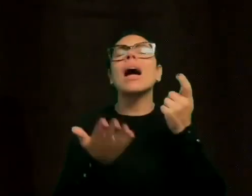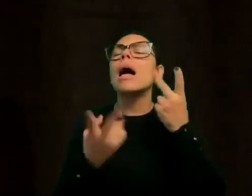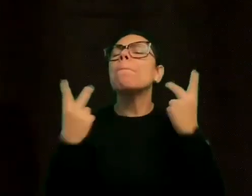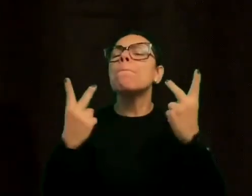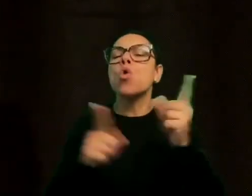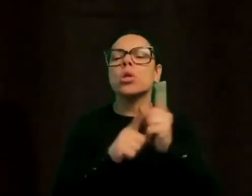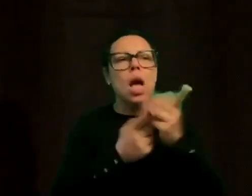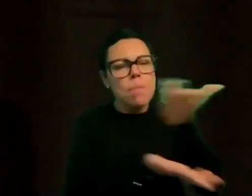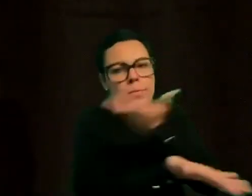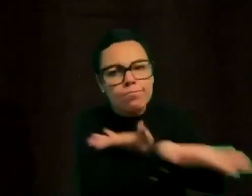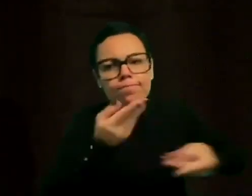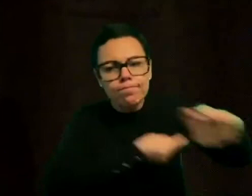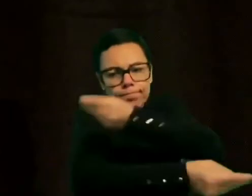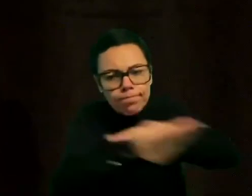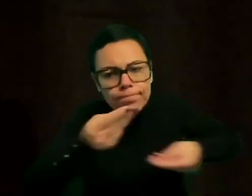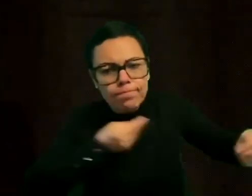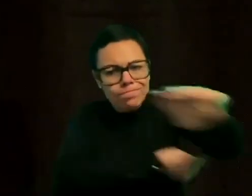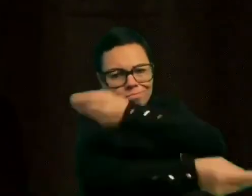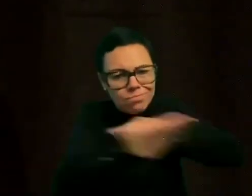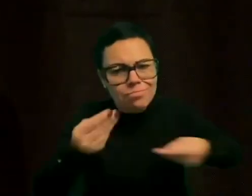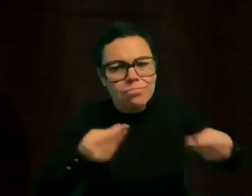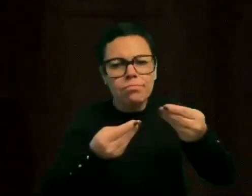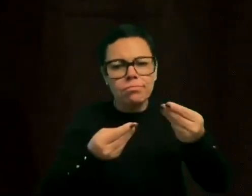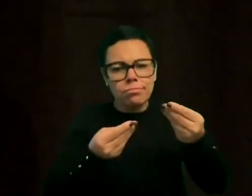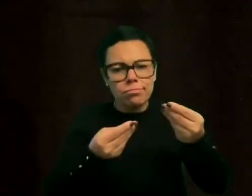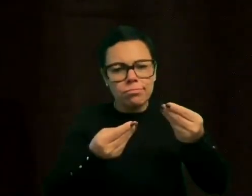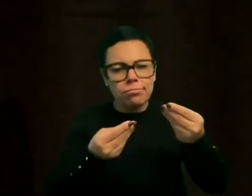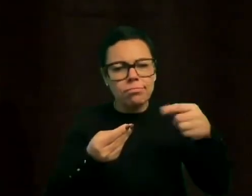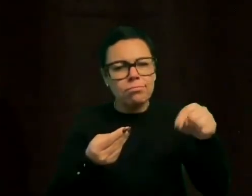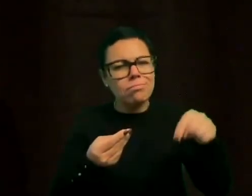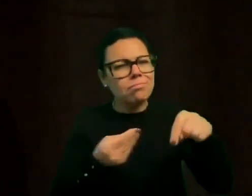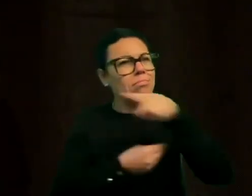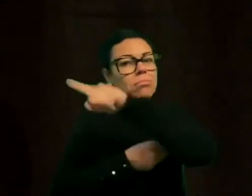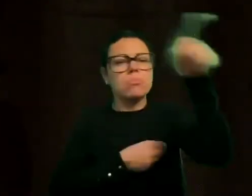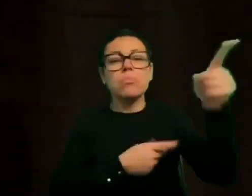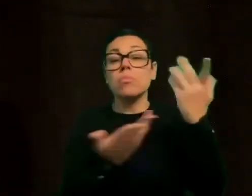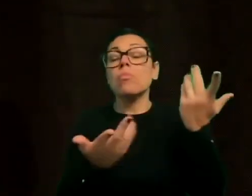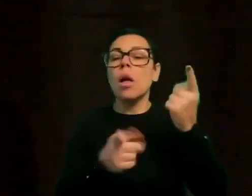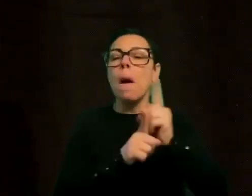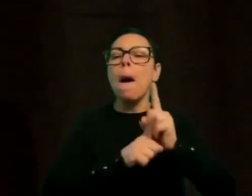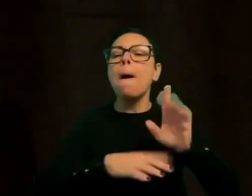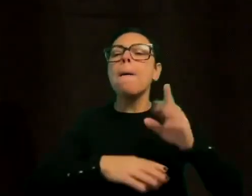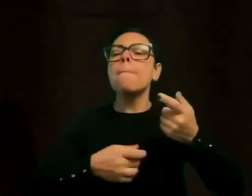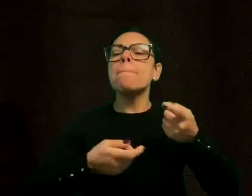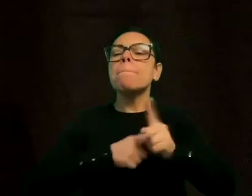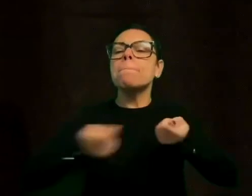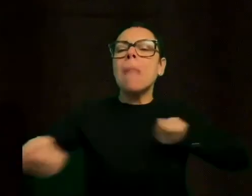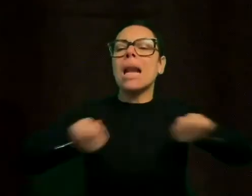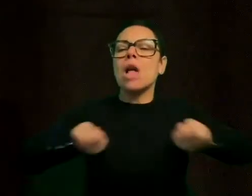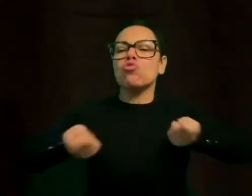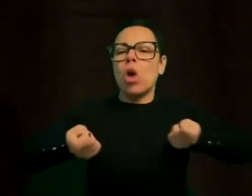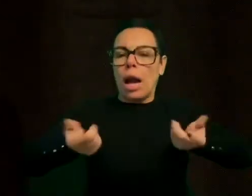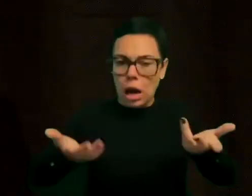authorities and the market and enterprises to understand better who can deliver what, and